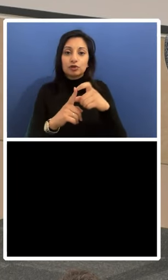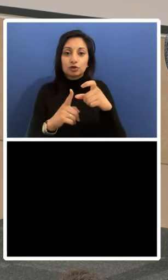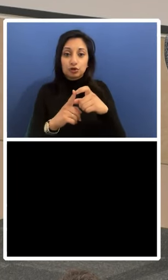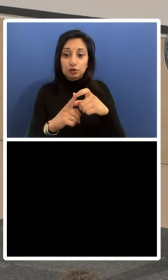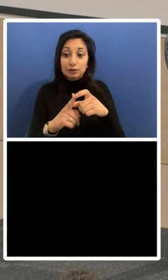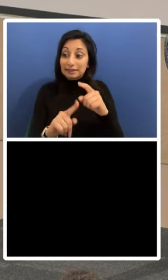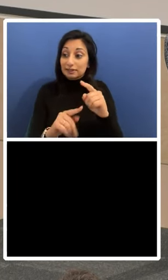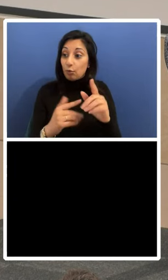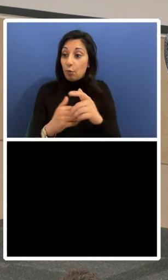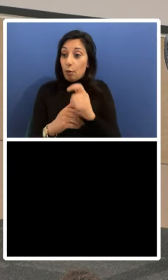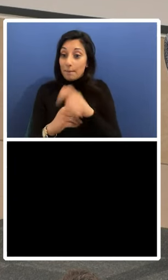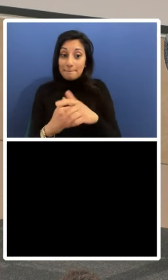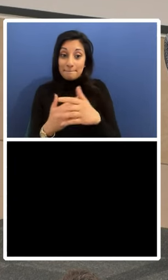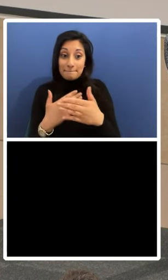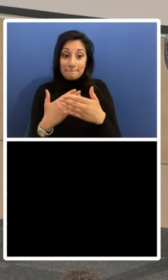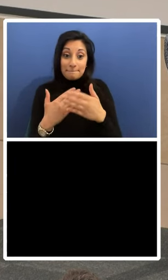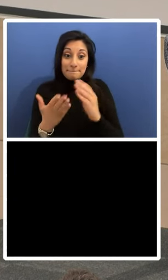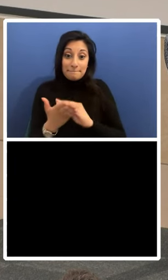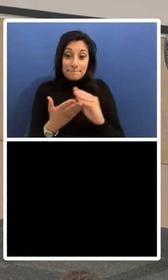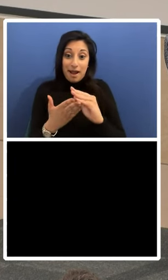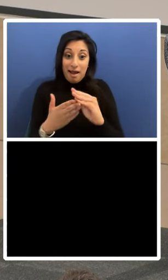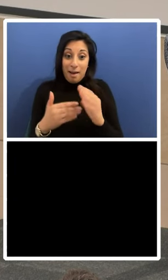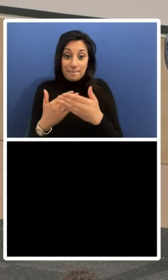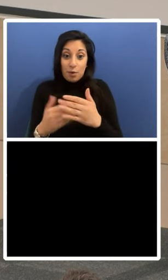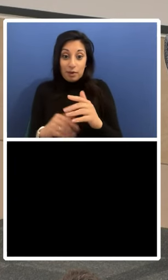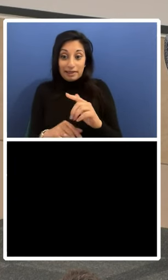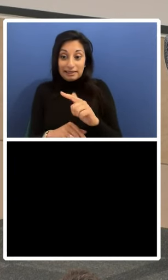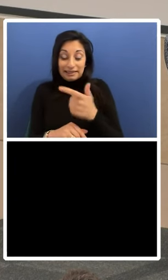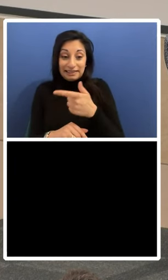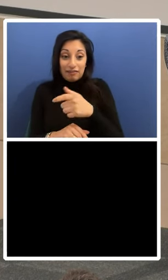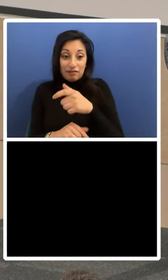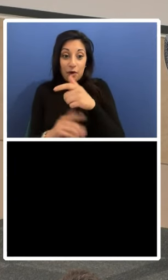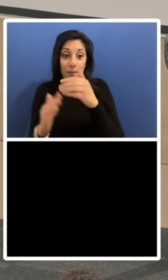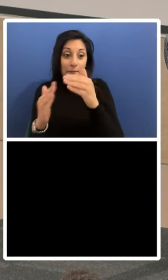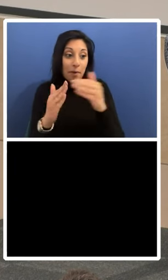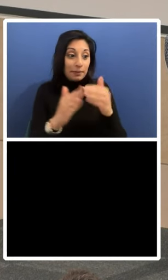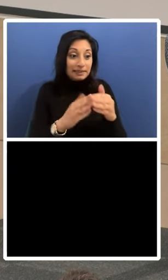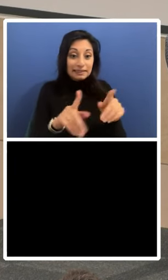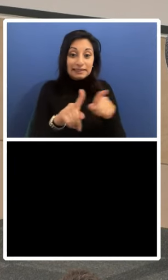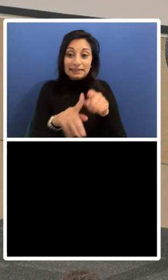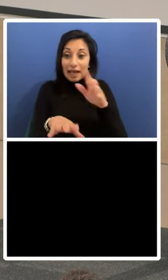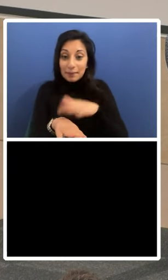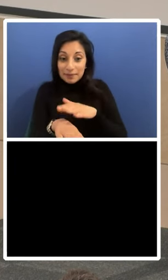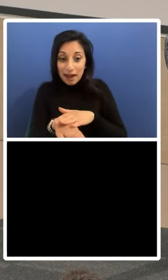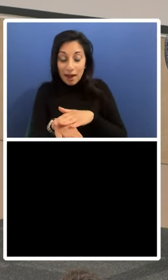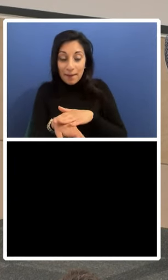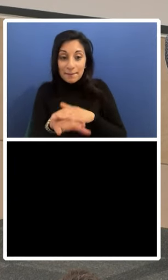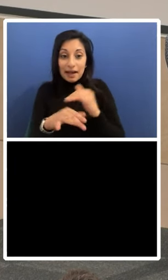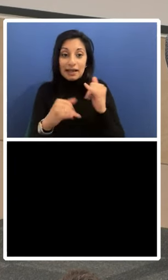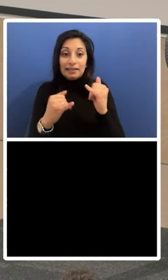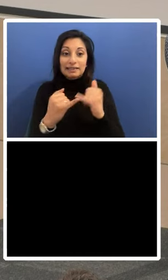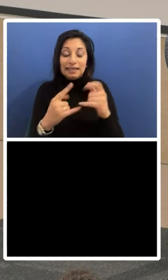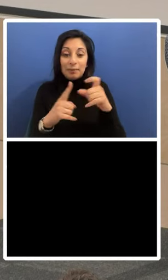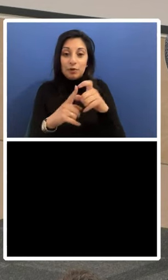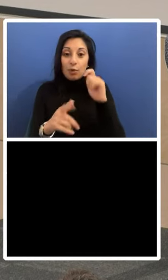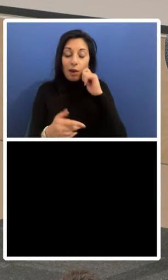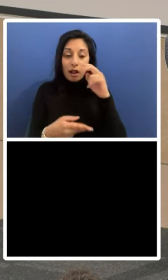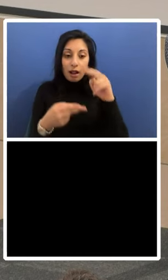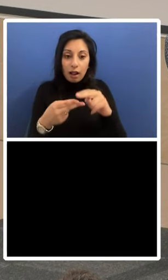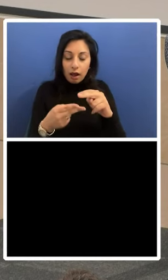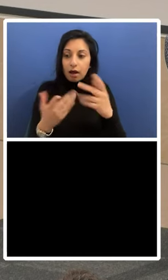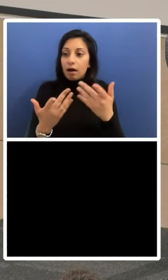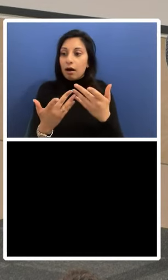once. And then Jeremy Hunt immediately bought 7 properties. And the thing is, there's a big motivation for these guys to put wealth tax on the